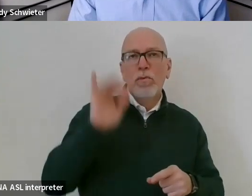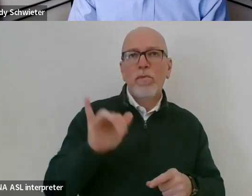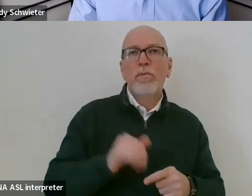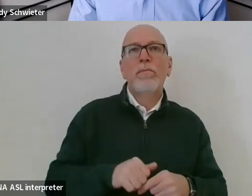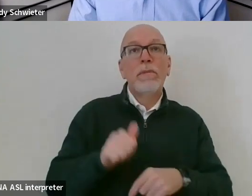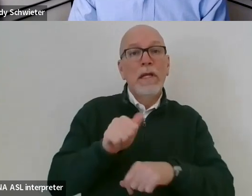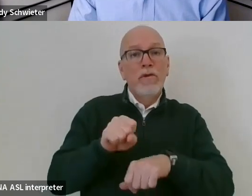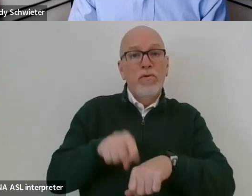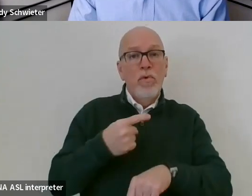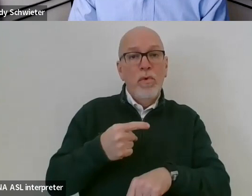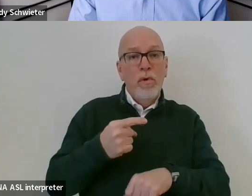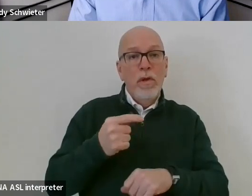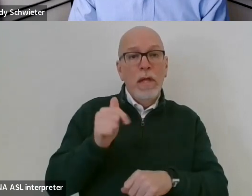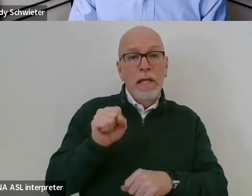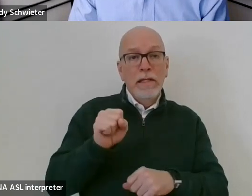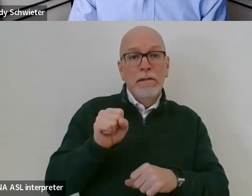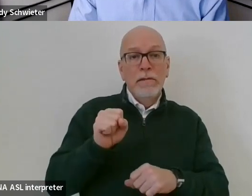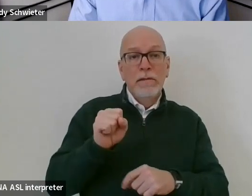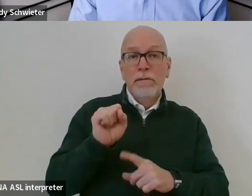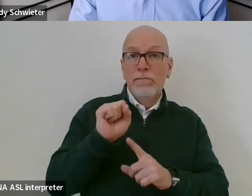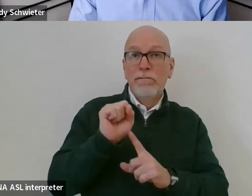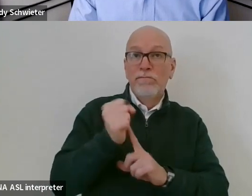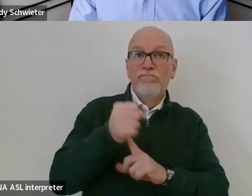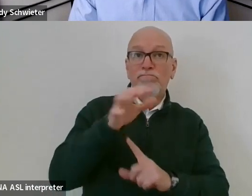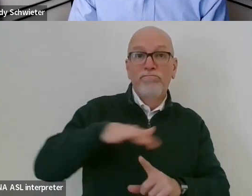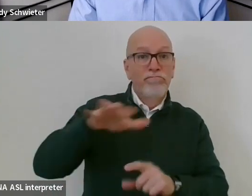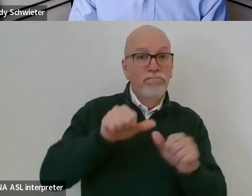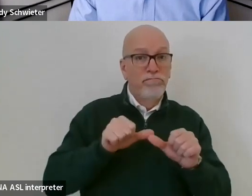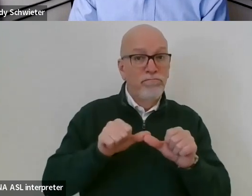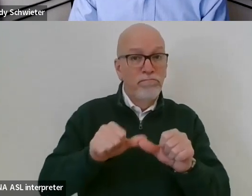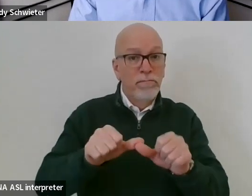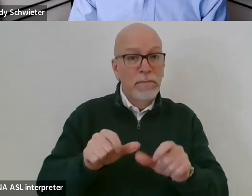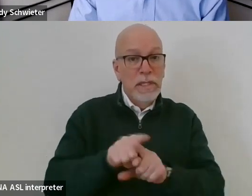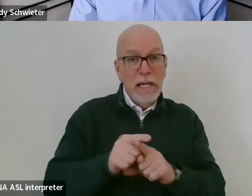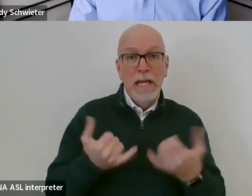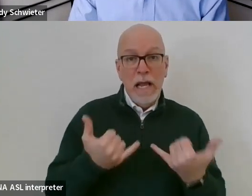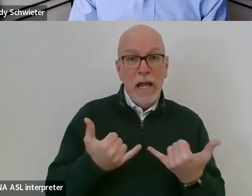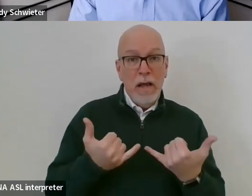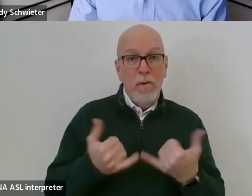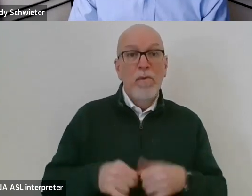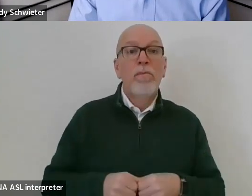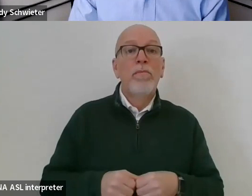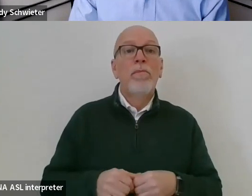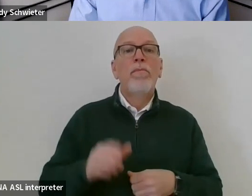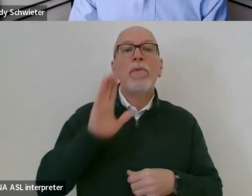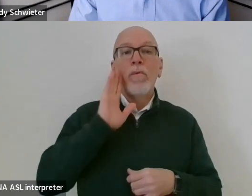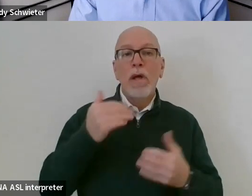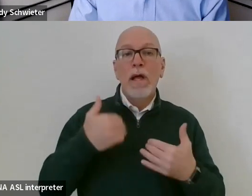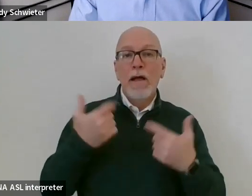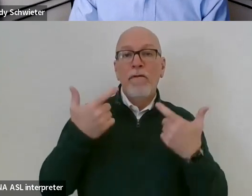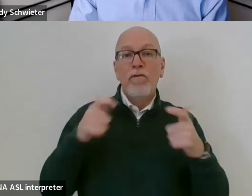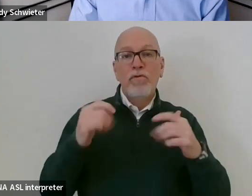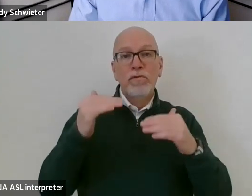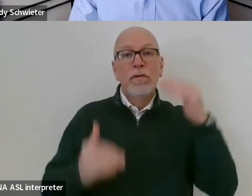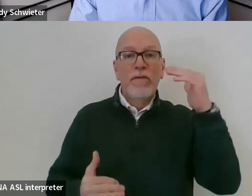as long as conditions persist the way they are right now, there is going to be this huge